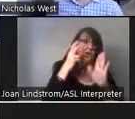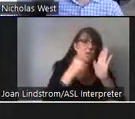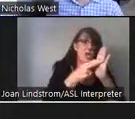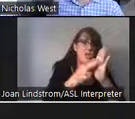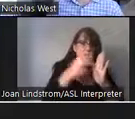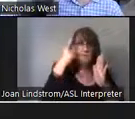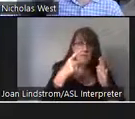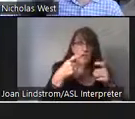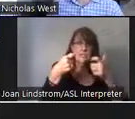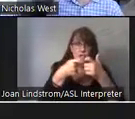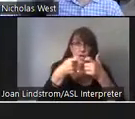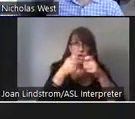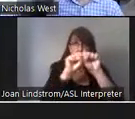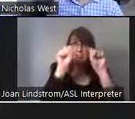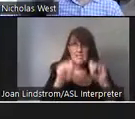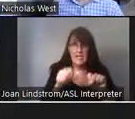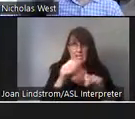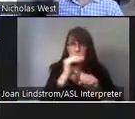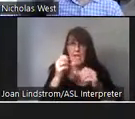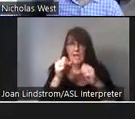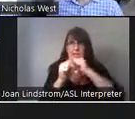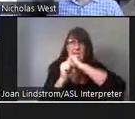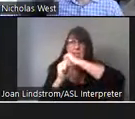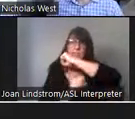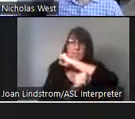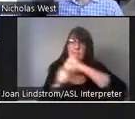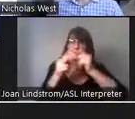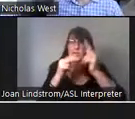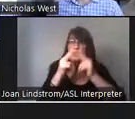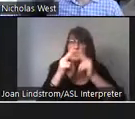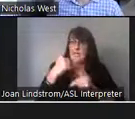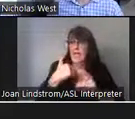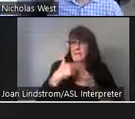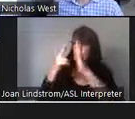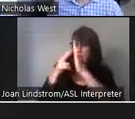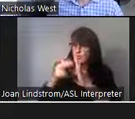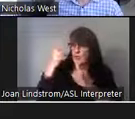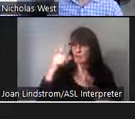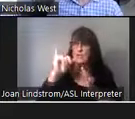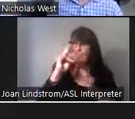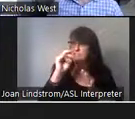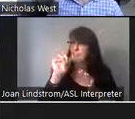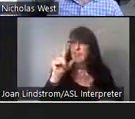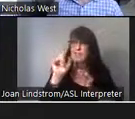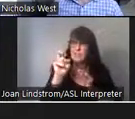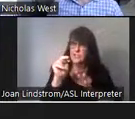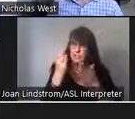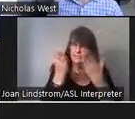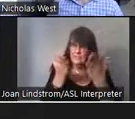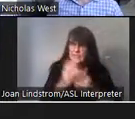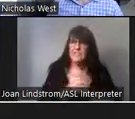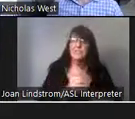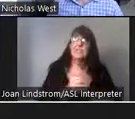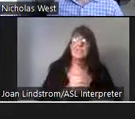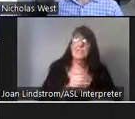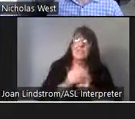charging stations and infrastructure, where our public building service has a contracts for the installation services. FAS, or